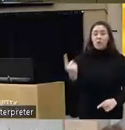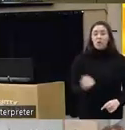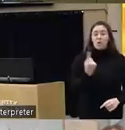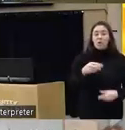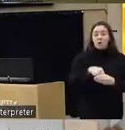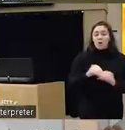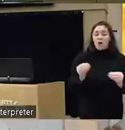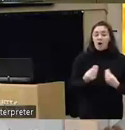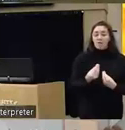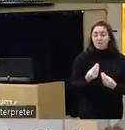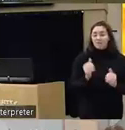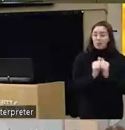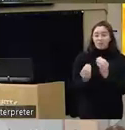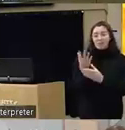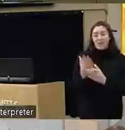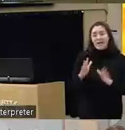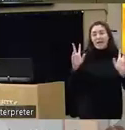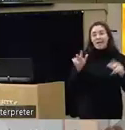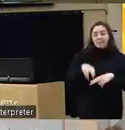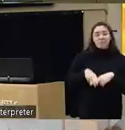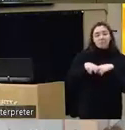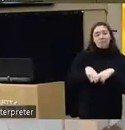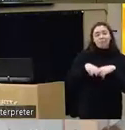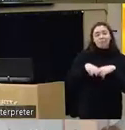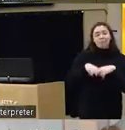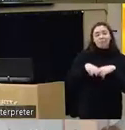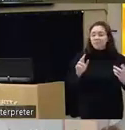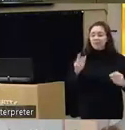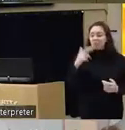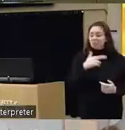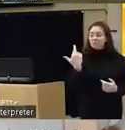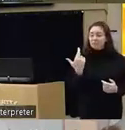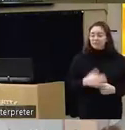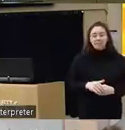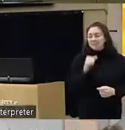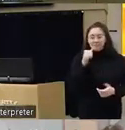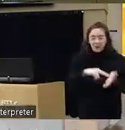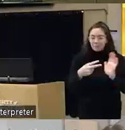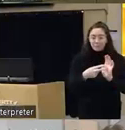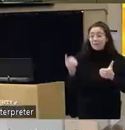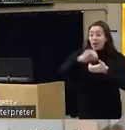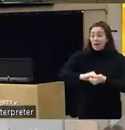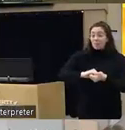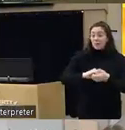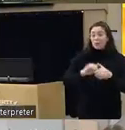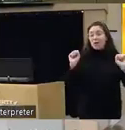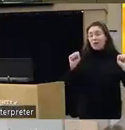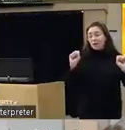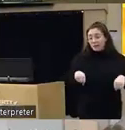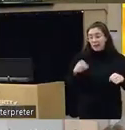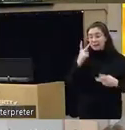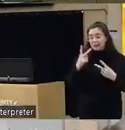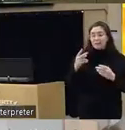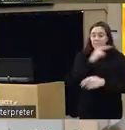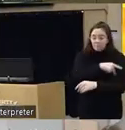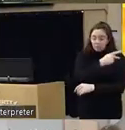plant phenomenon, which is that co-location, it doesn't necessarily mean that you're collaborating. You can see patient after